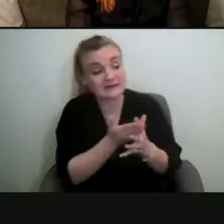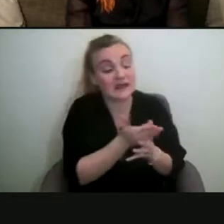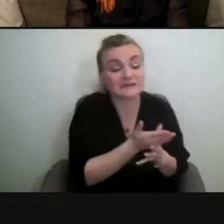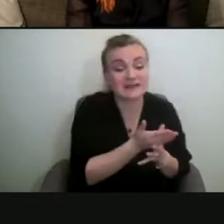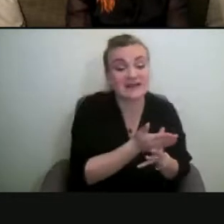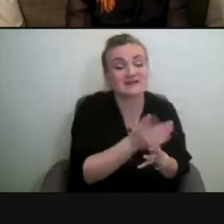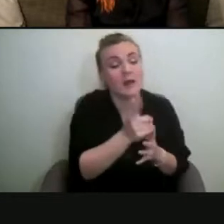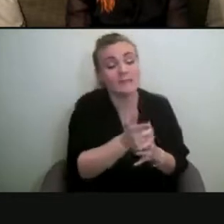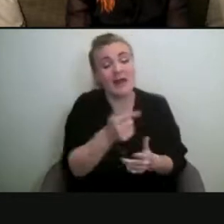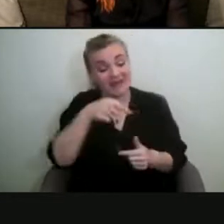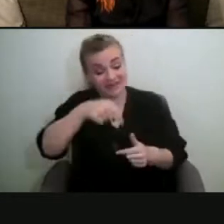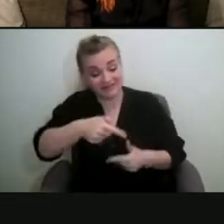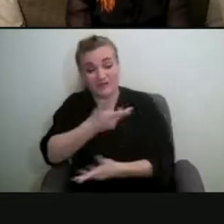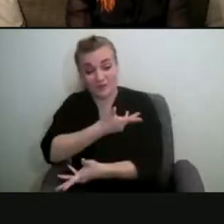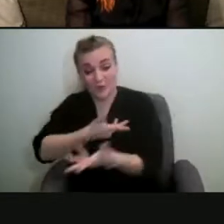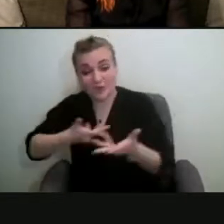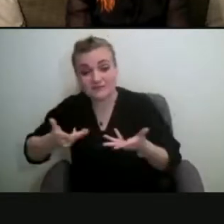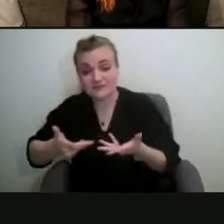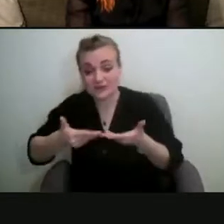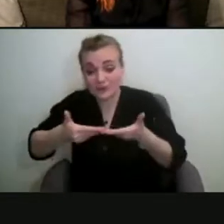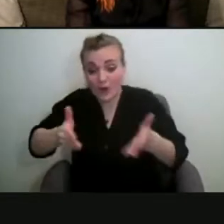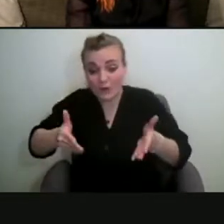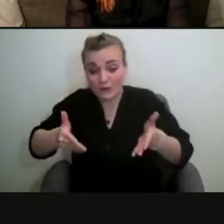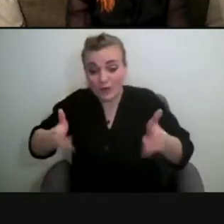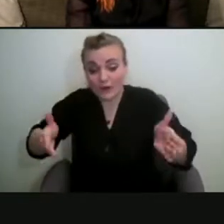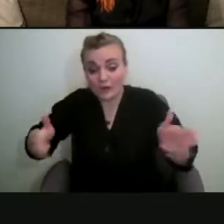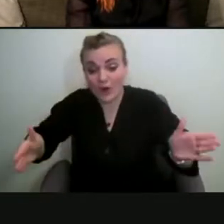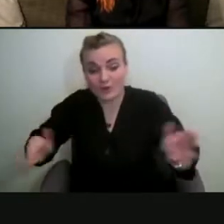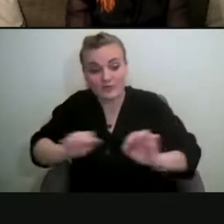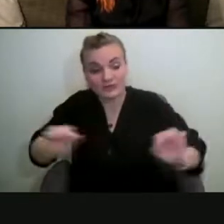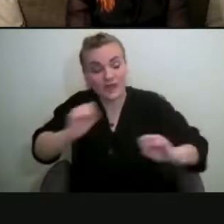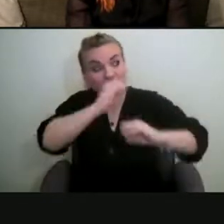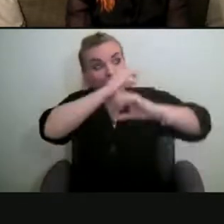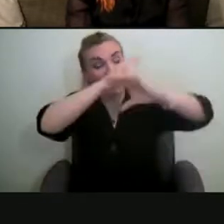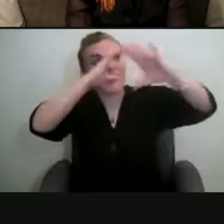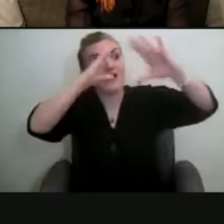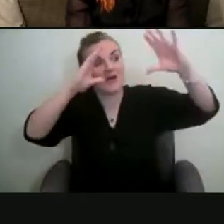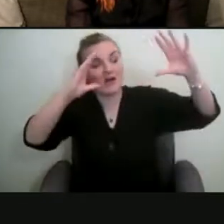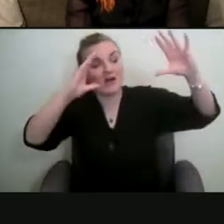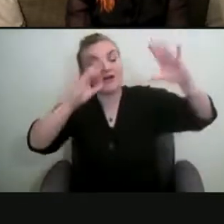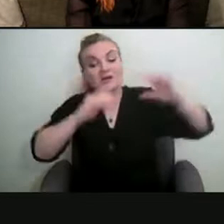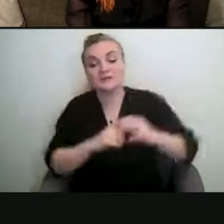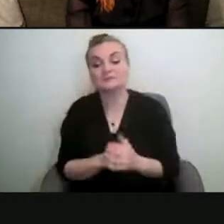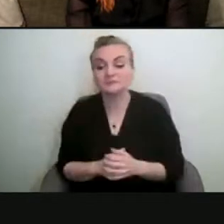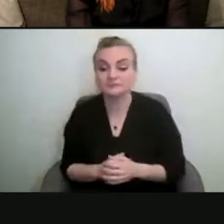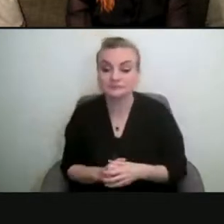these chats, with this with this communication, and